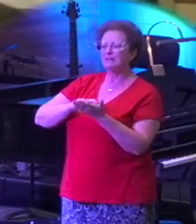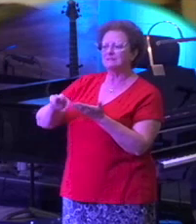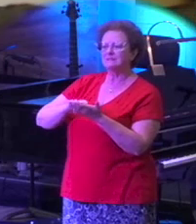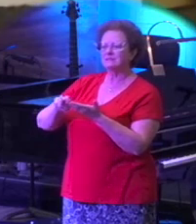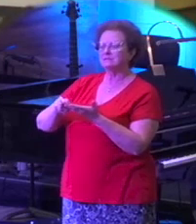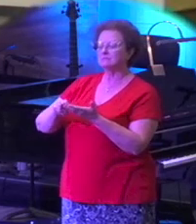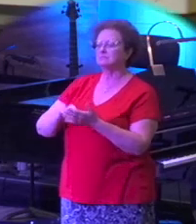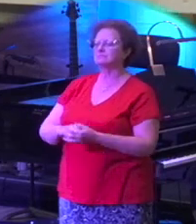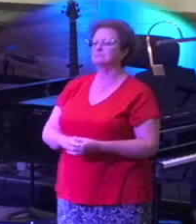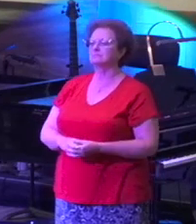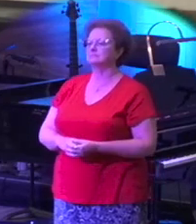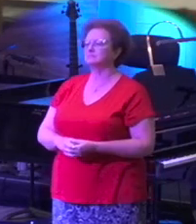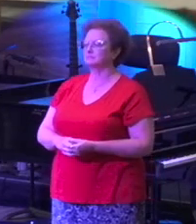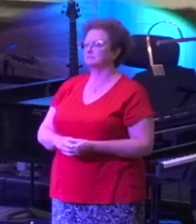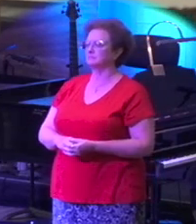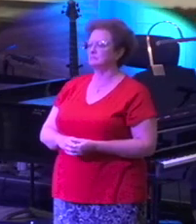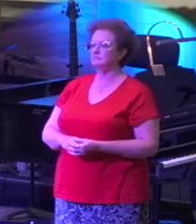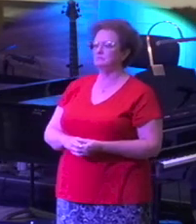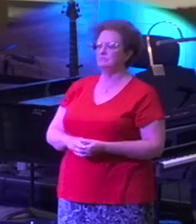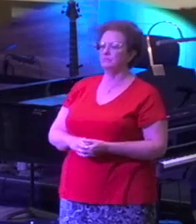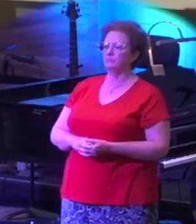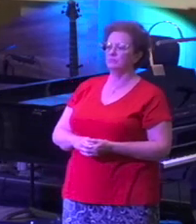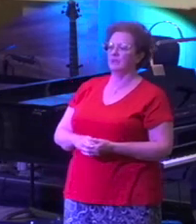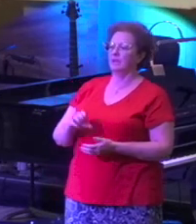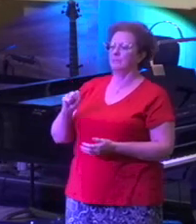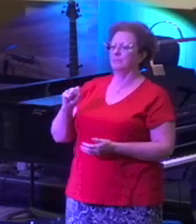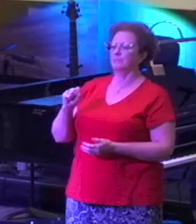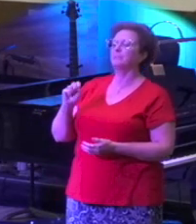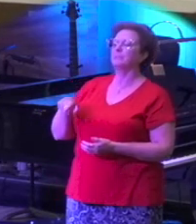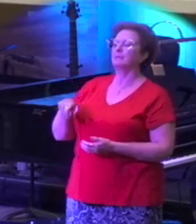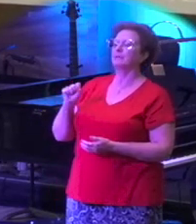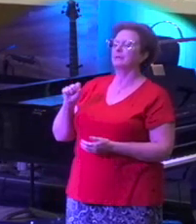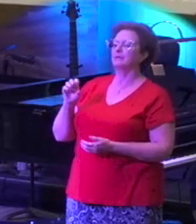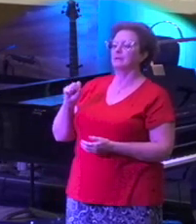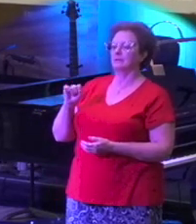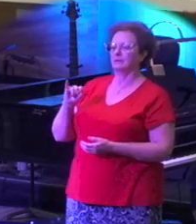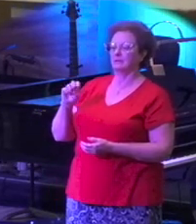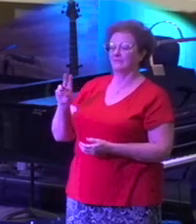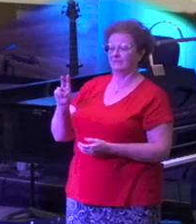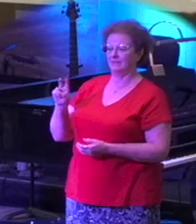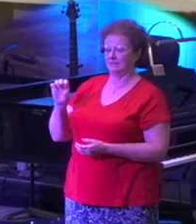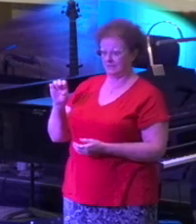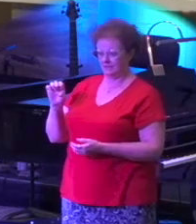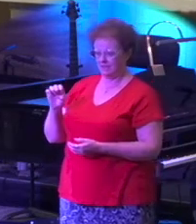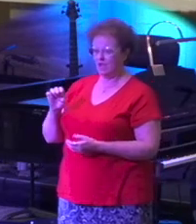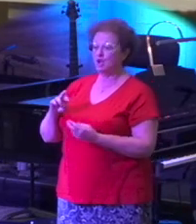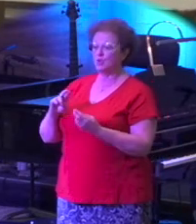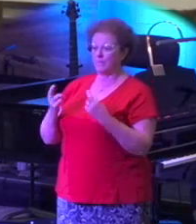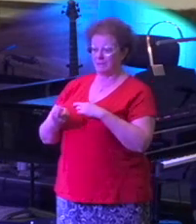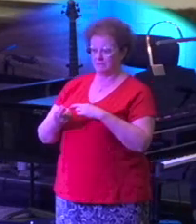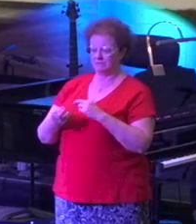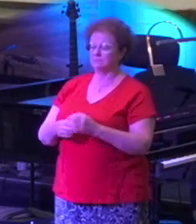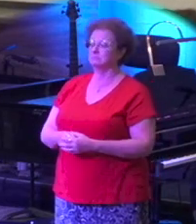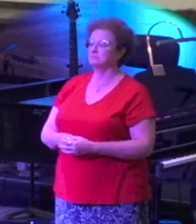righteousness. In order to understand what passive righteousness is, you need to understand what the word repent means. You see, a lot of people